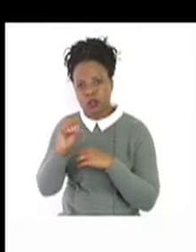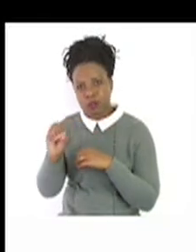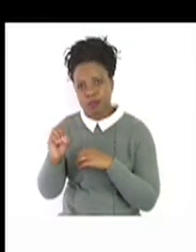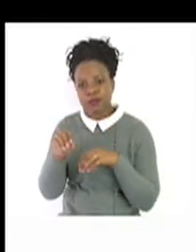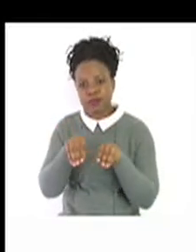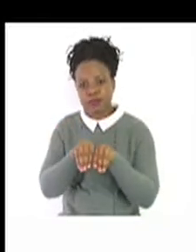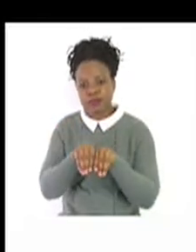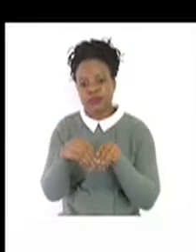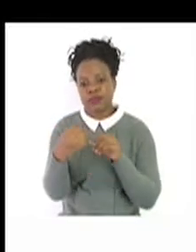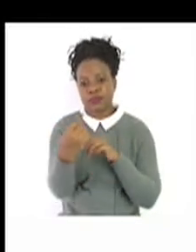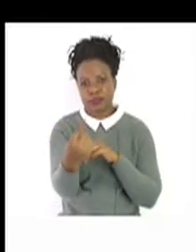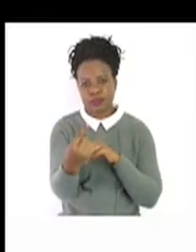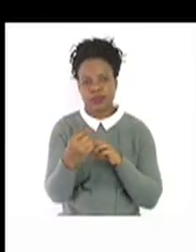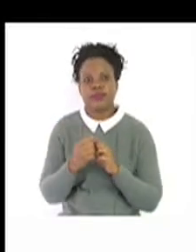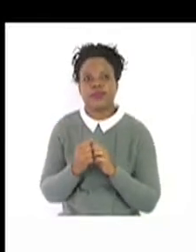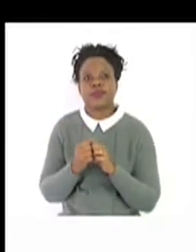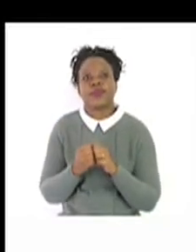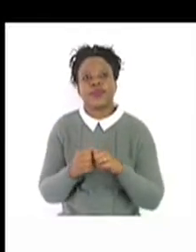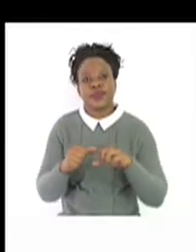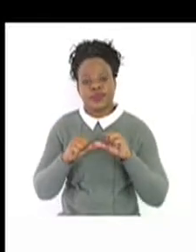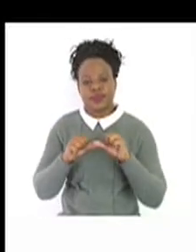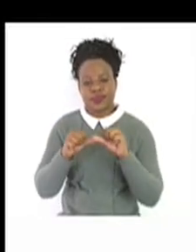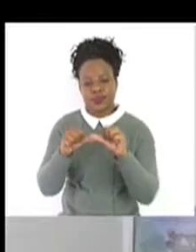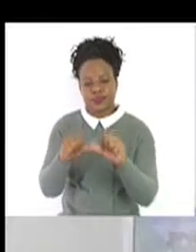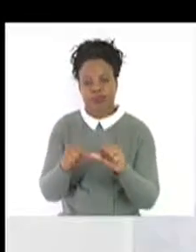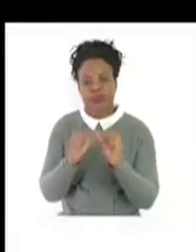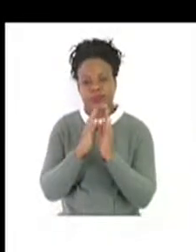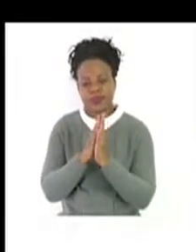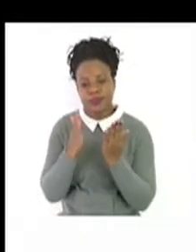Let's continue to page 7.